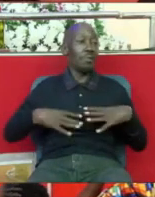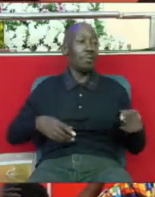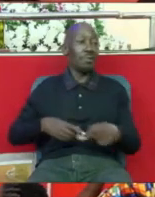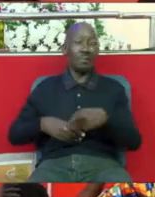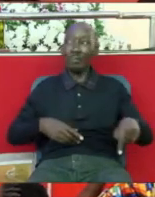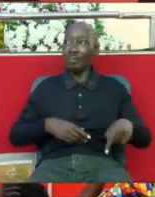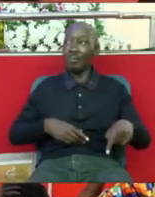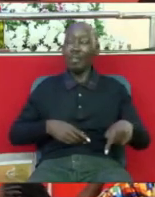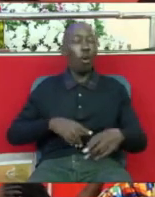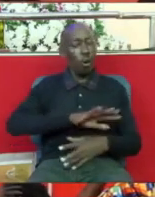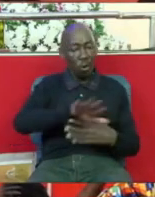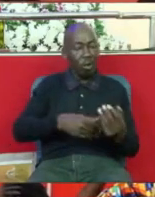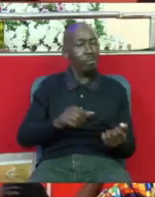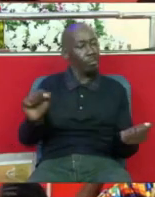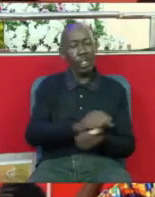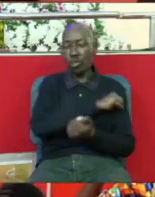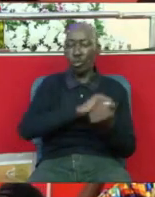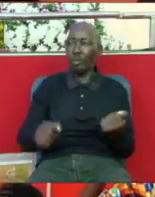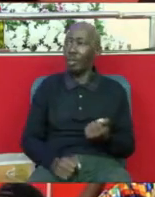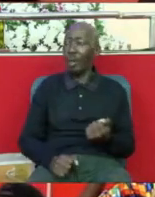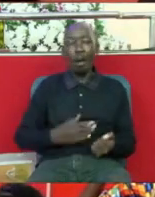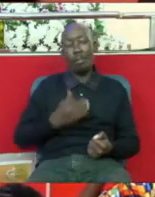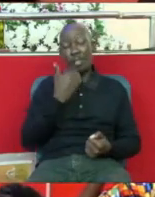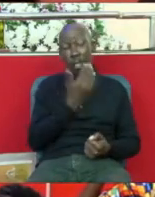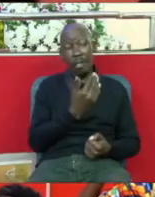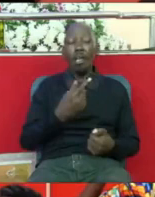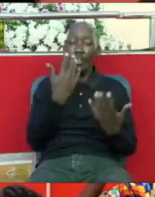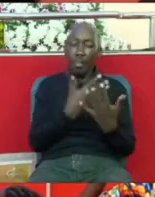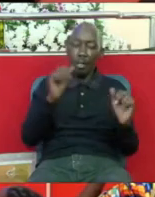They were destroyed. So I'm saying things can happen.